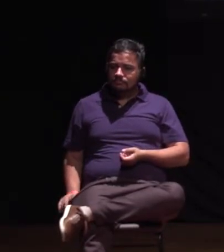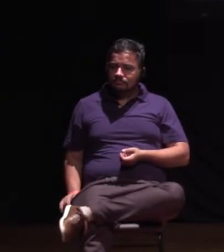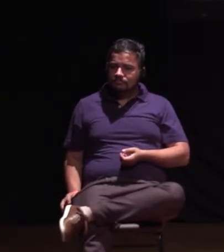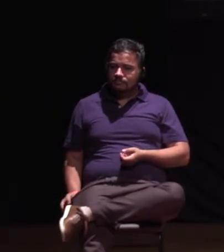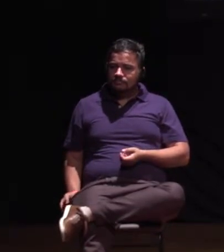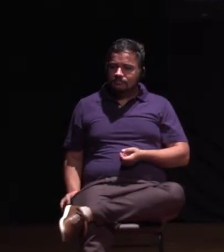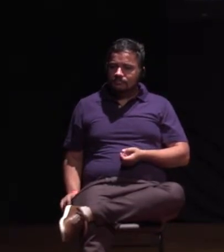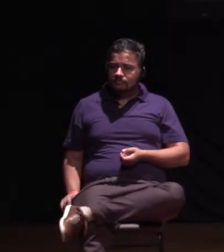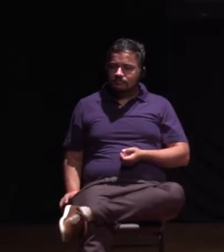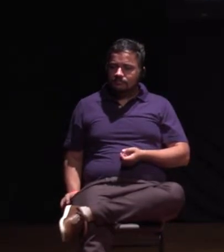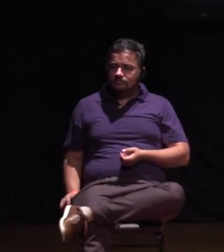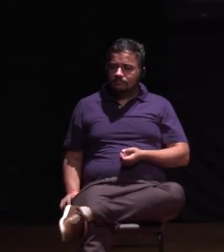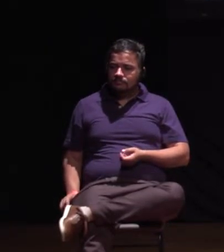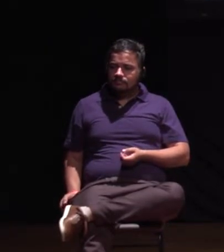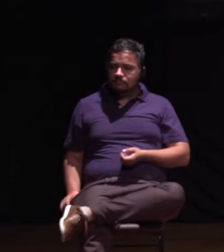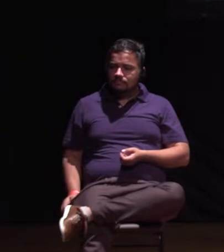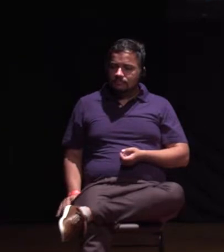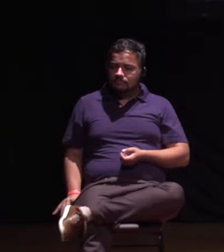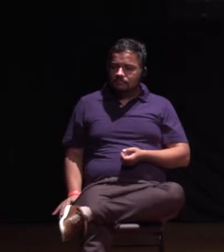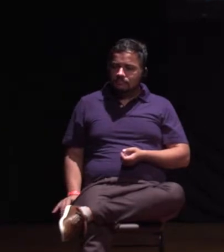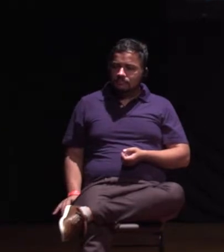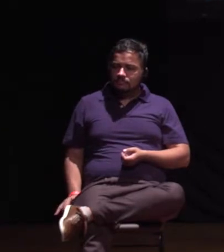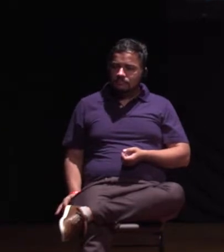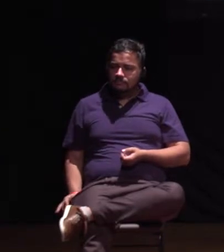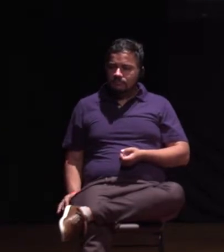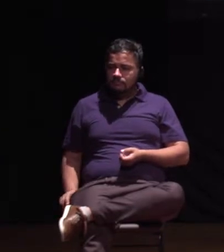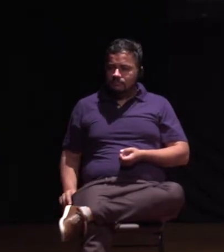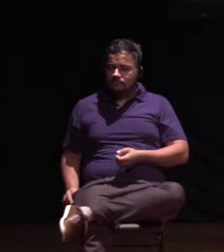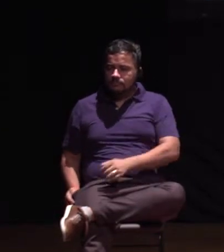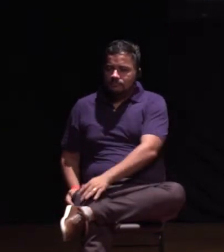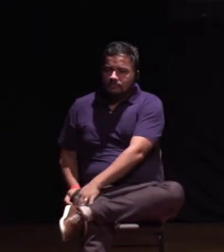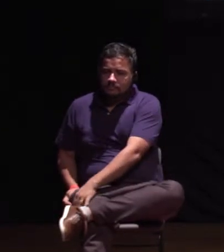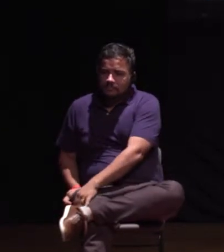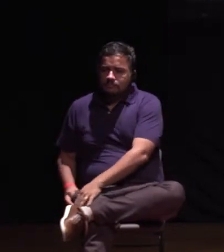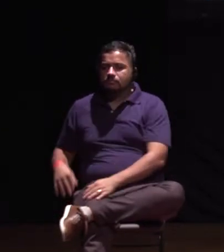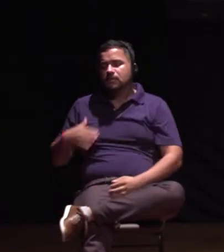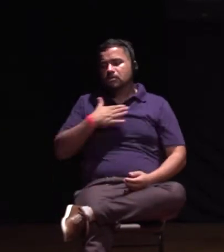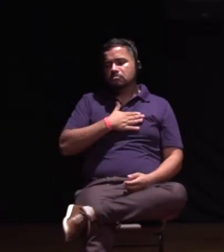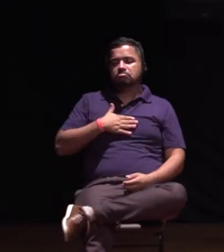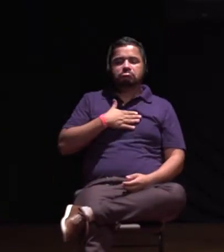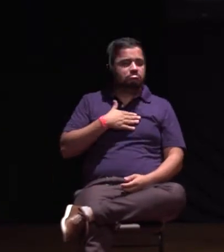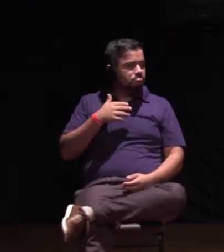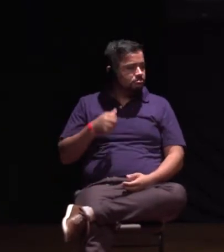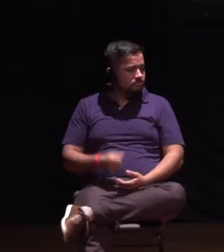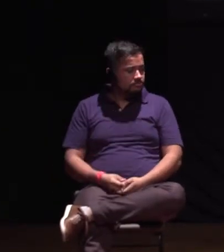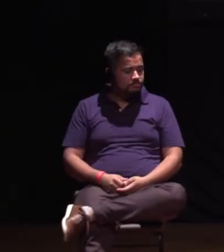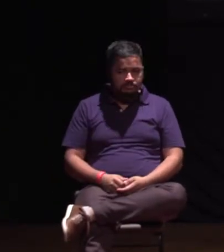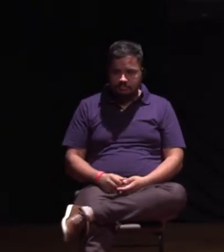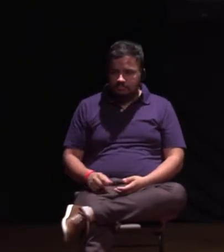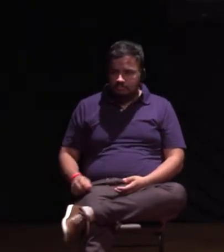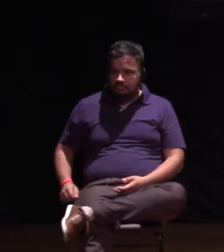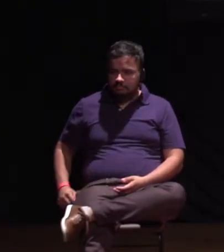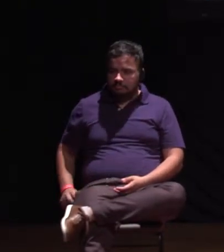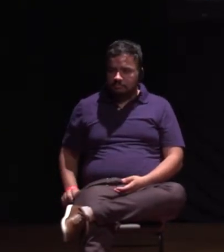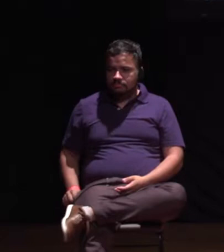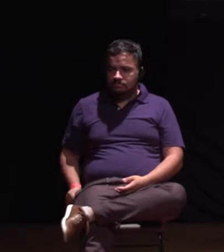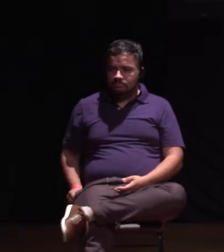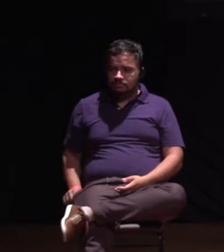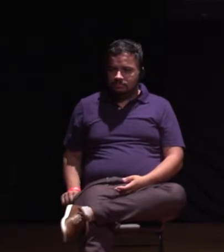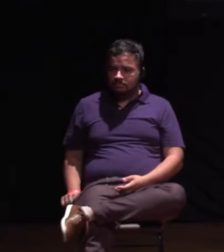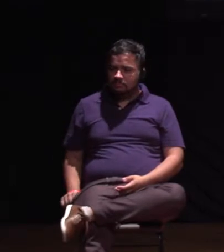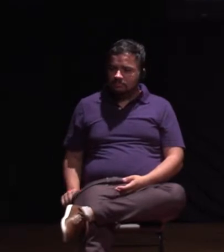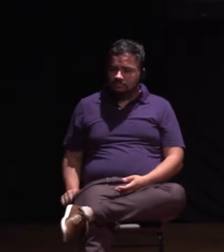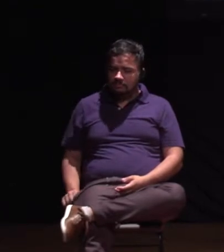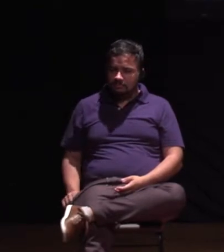there of the score, the dance, and the description. Thank you. And what's interesting as well is the idea